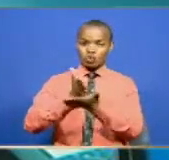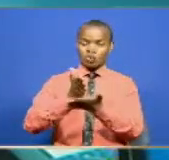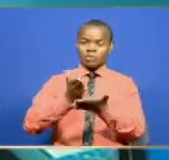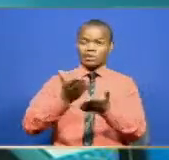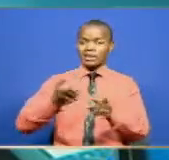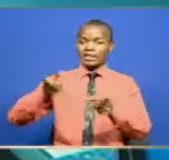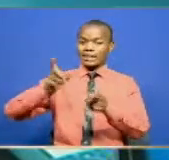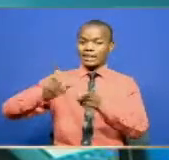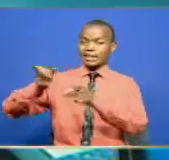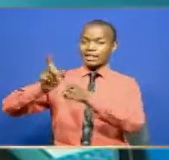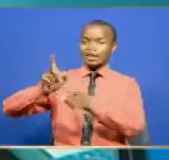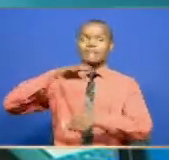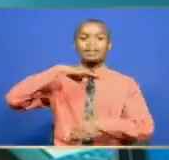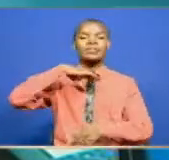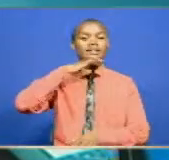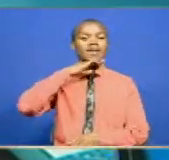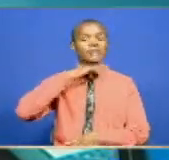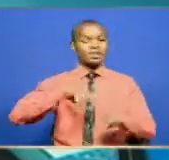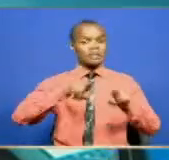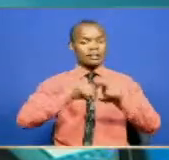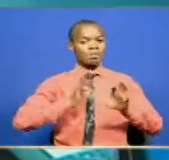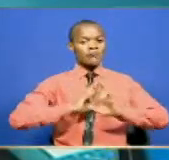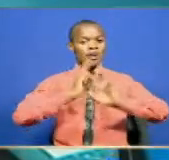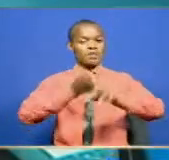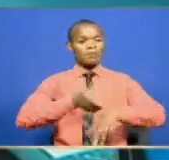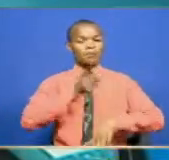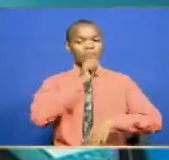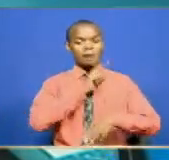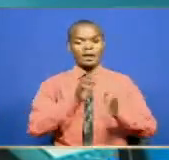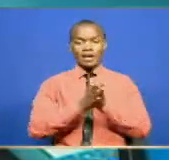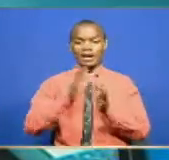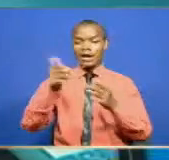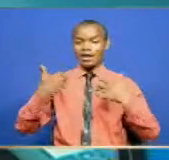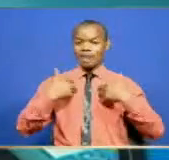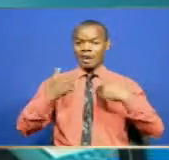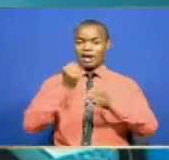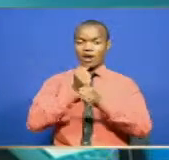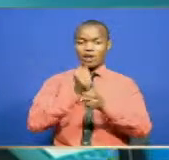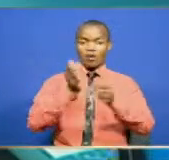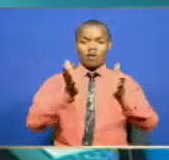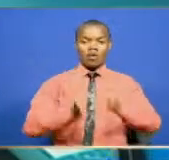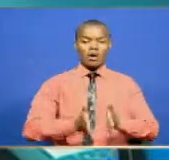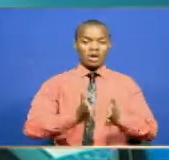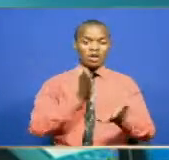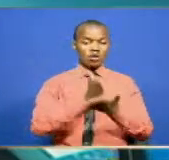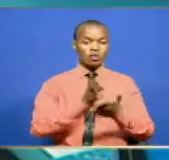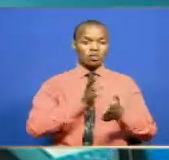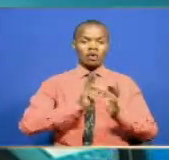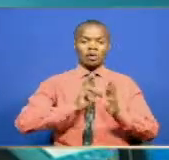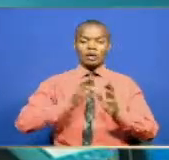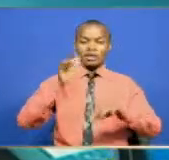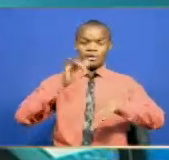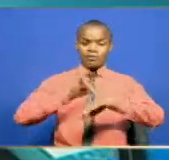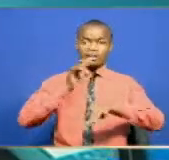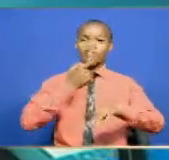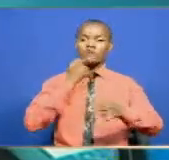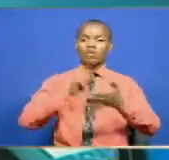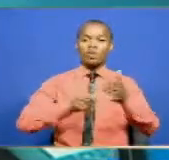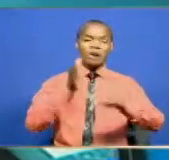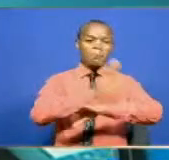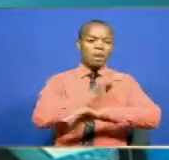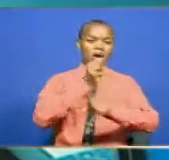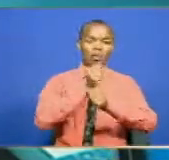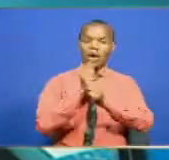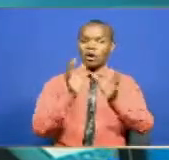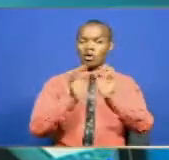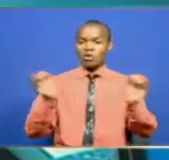COVID-19 disease have been reported and others infected. So they say they will not go back to work until their demands are met. On the